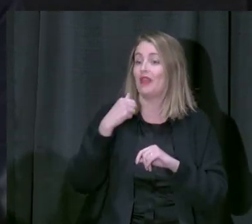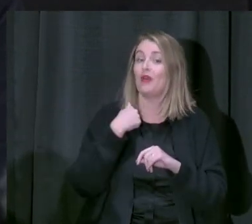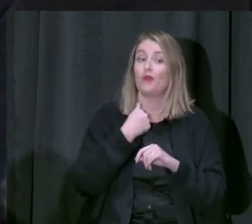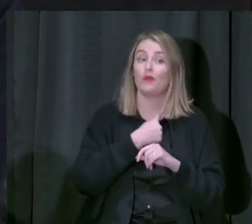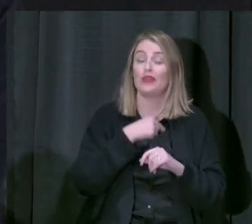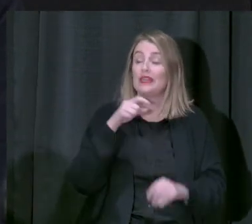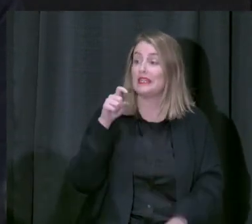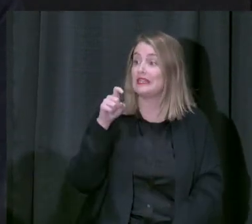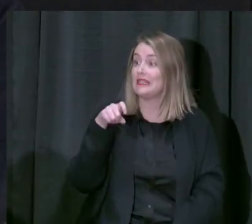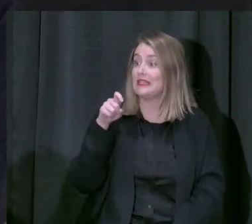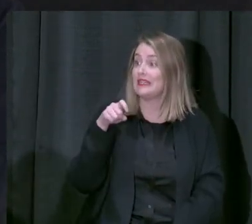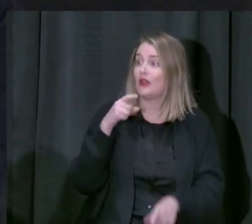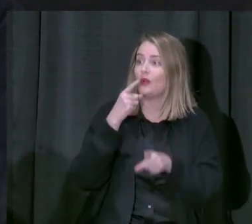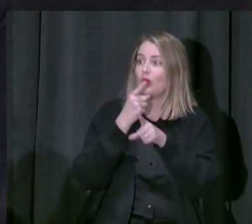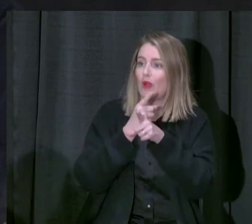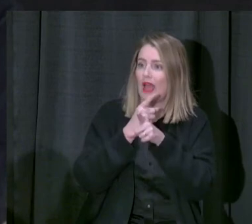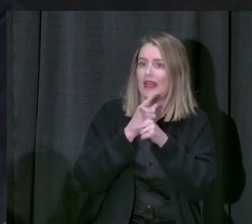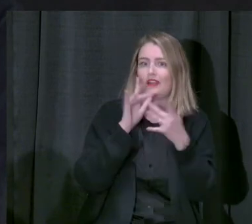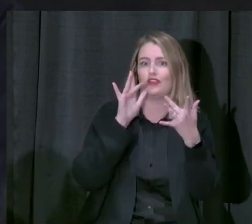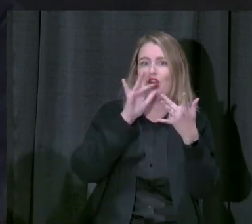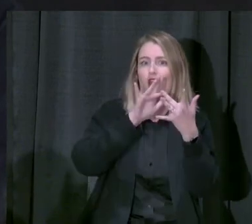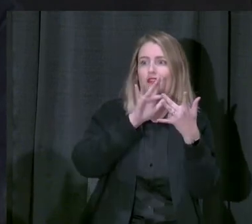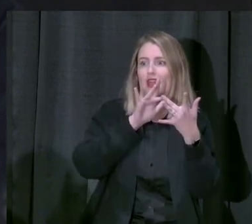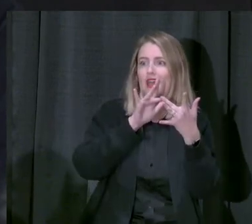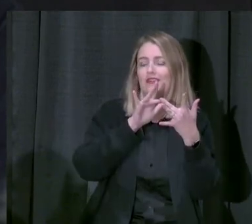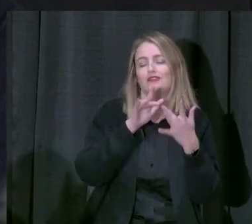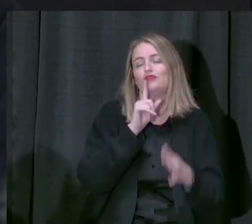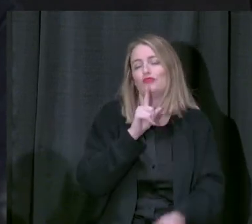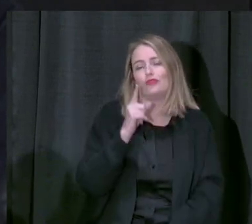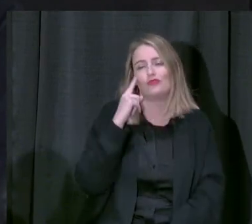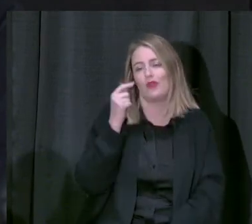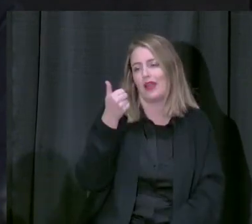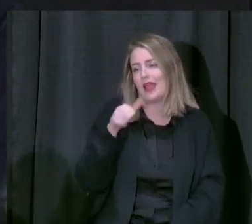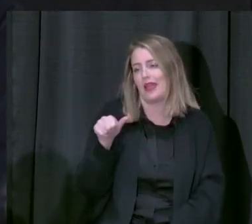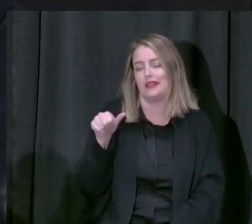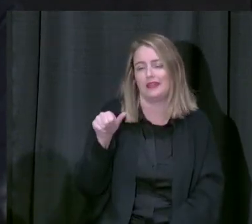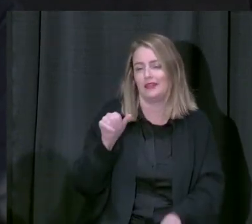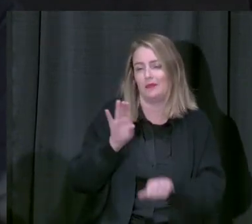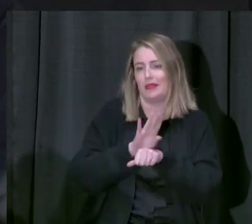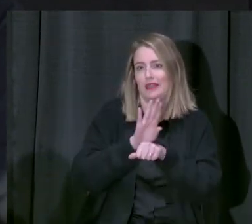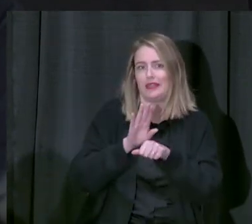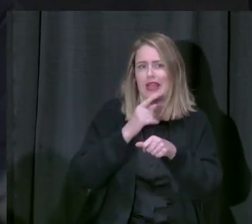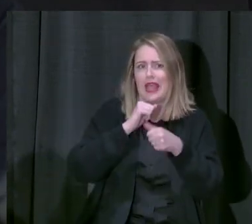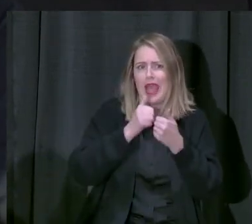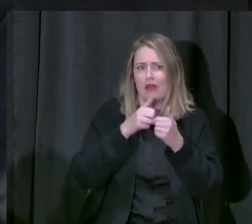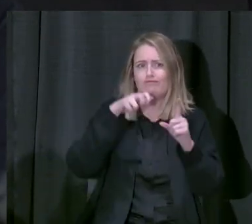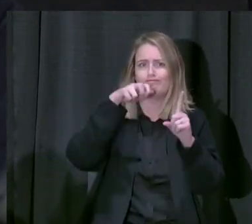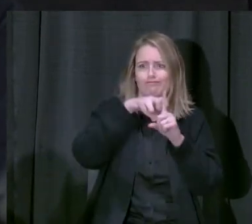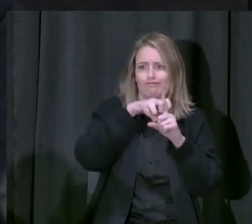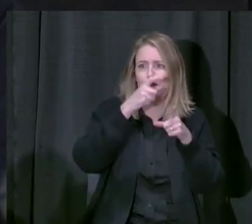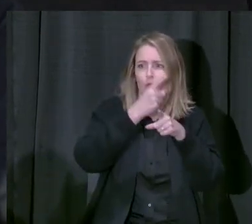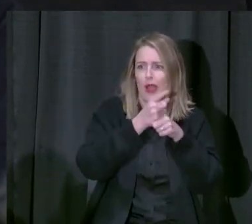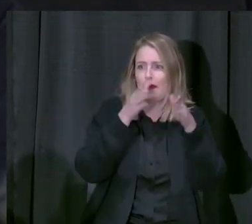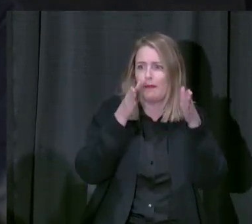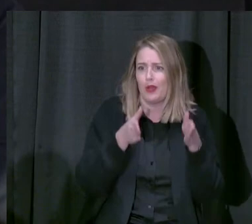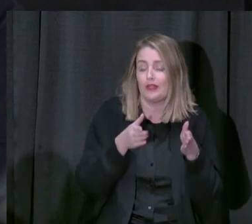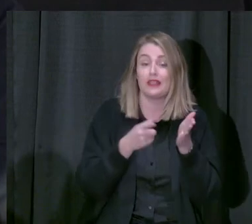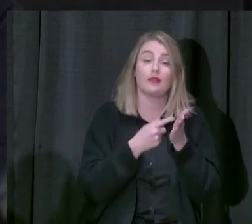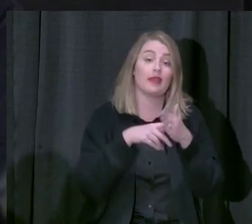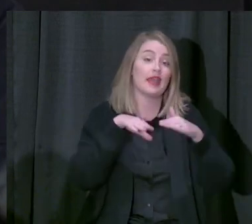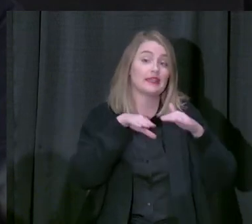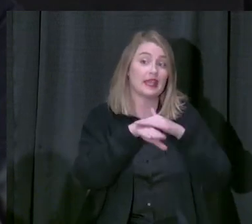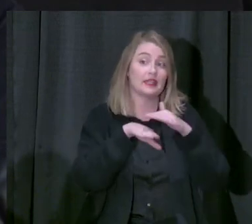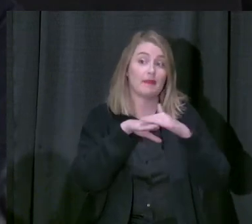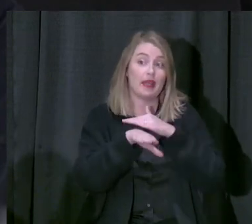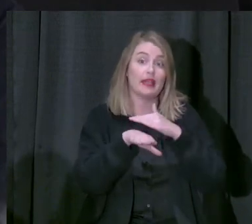need is the right contact. That's always true at any business. How do you get to the right person? And sometimes it's through the accessibility